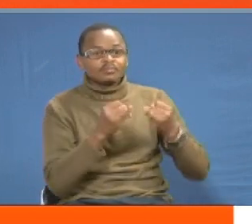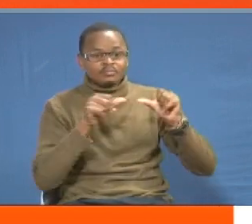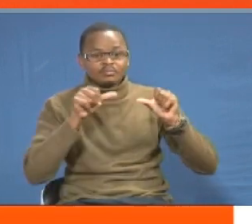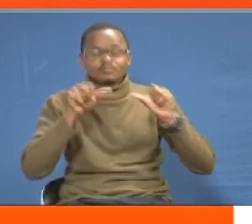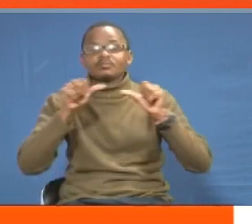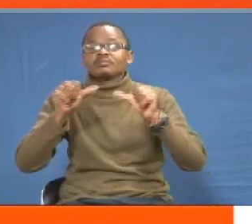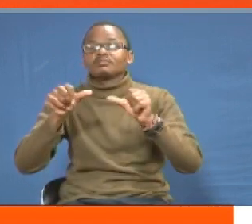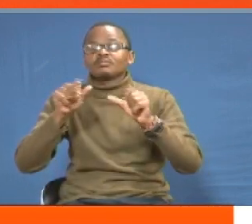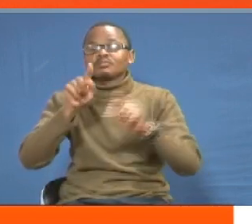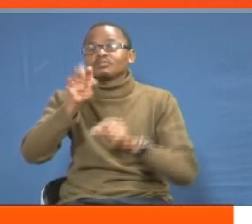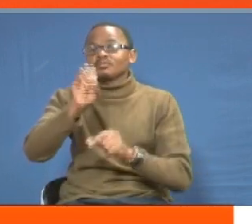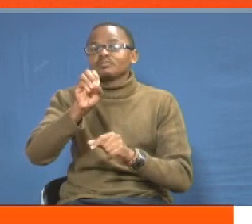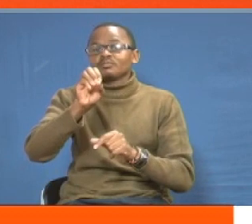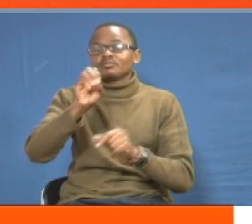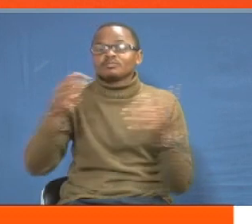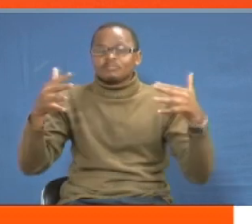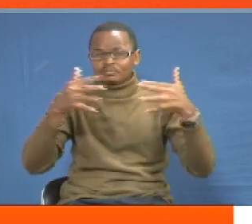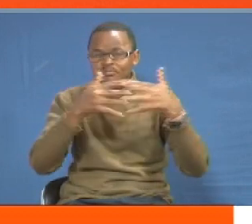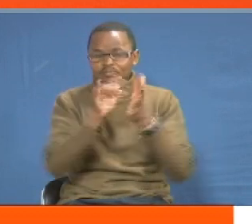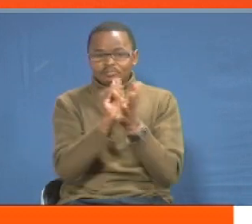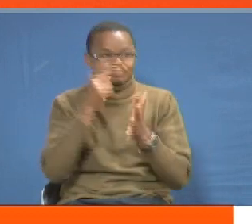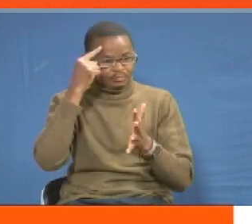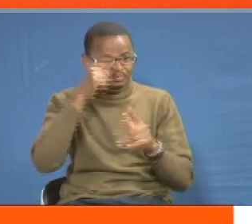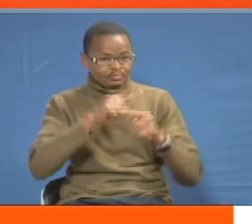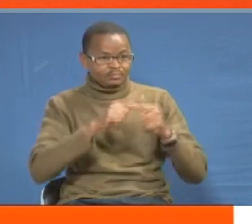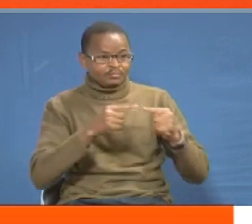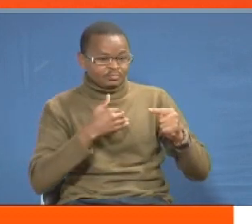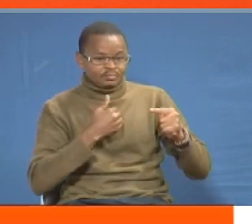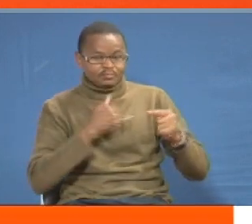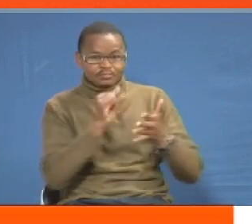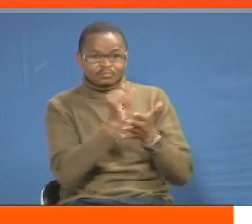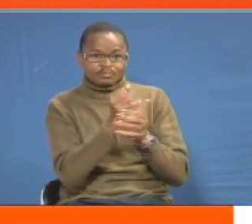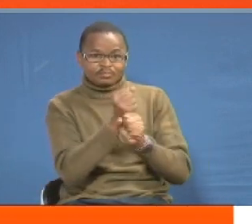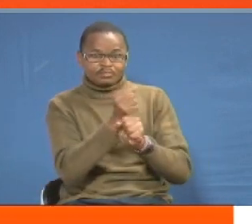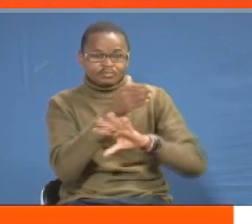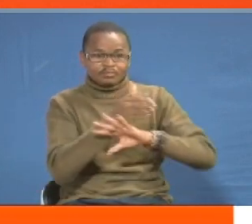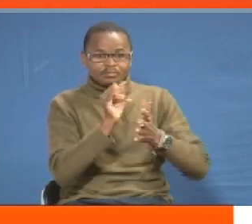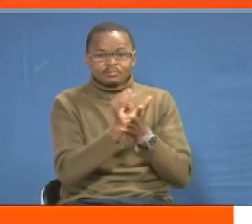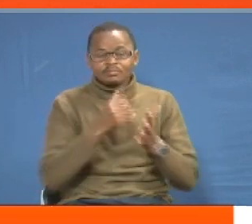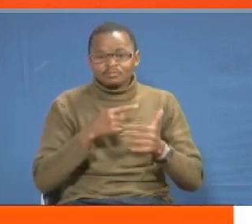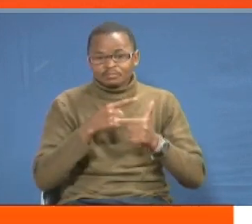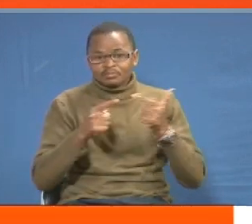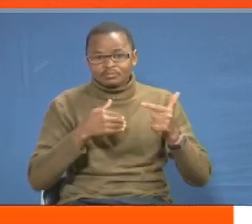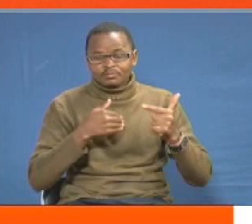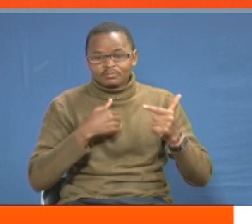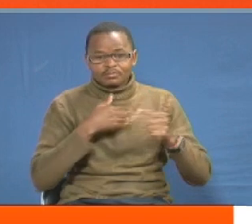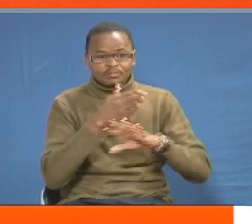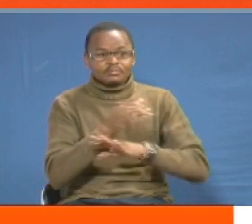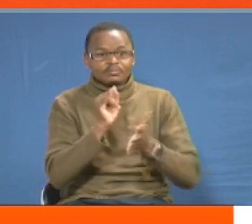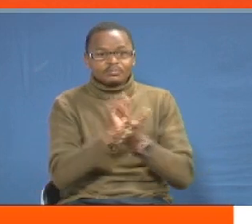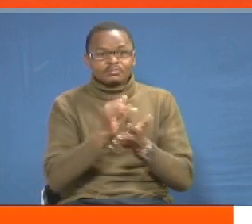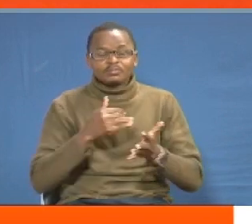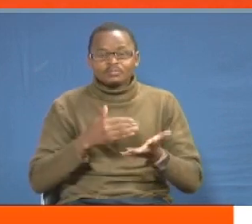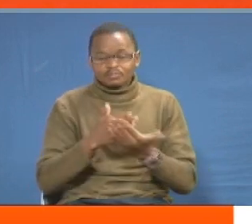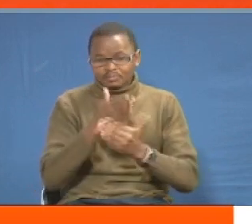institutions continued to engage, but also we ensured that we provided them with the